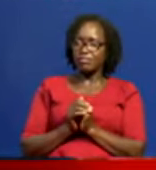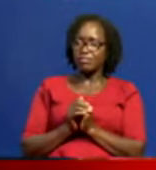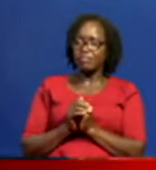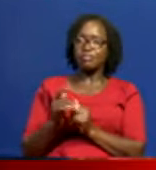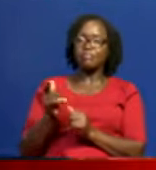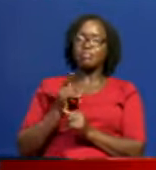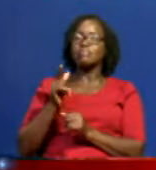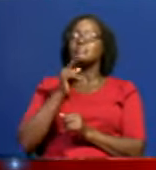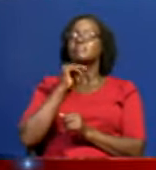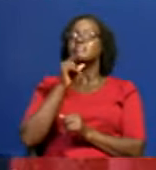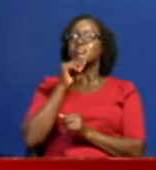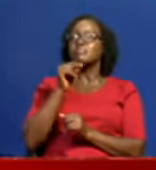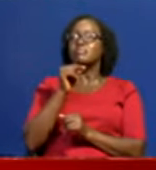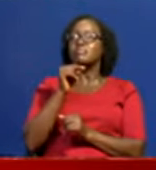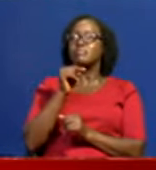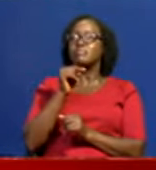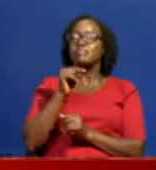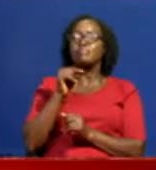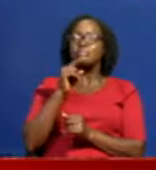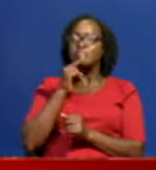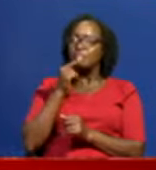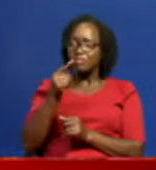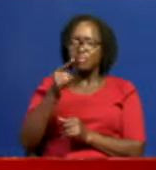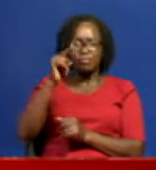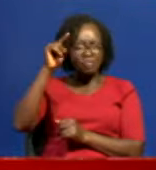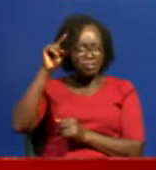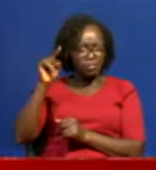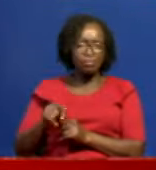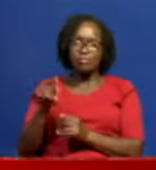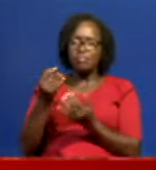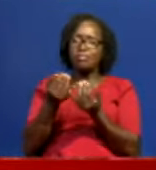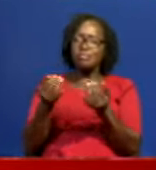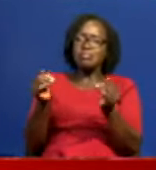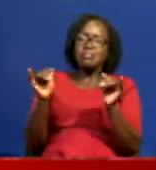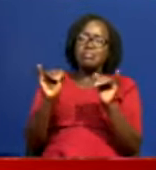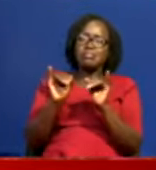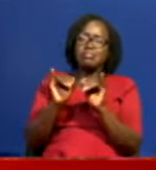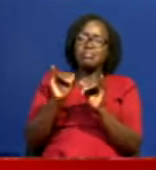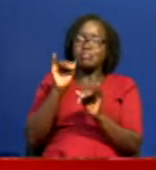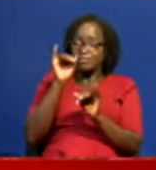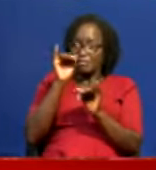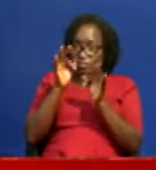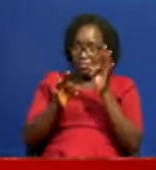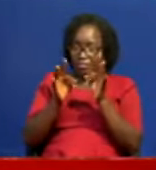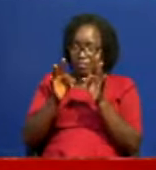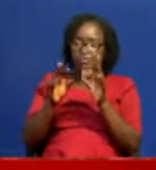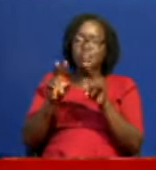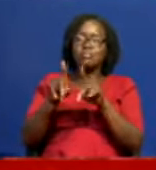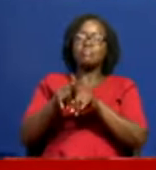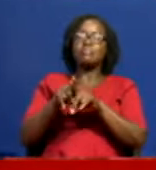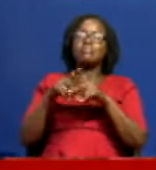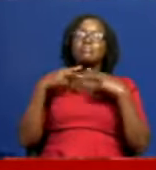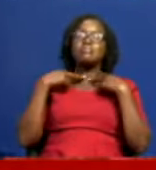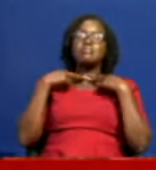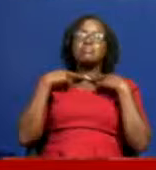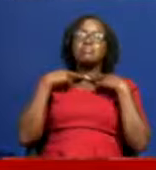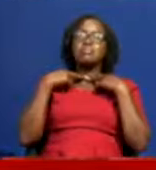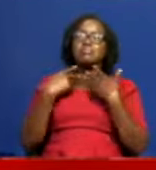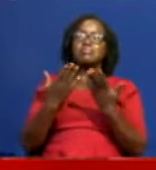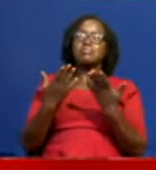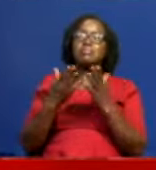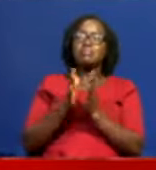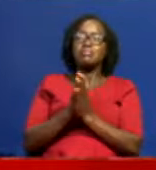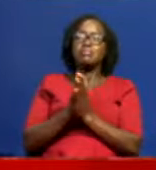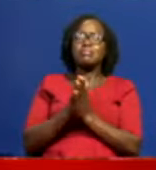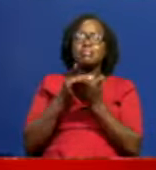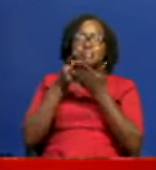Ladies and gentlemen, we certainly cannot be independent if we are enslaved by monumental